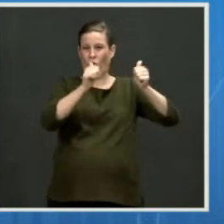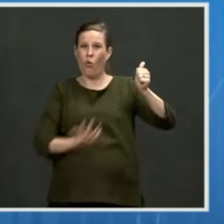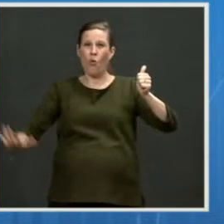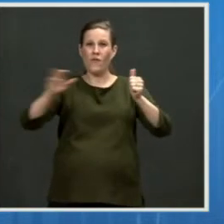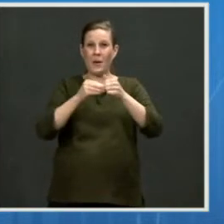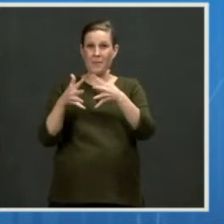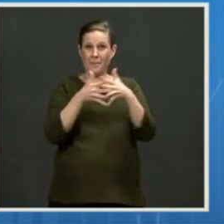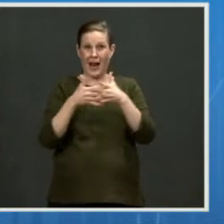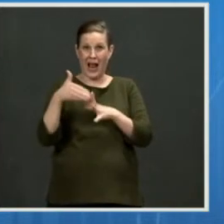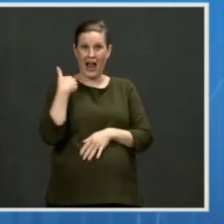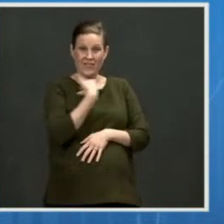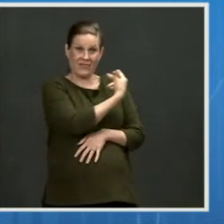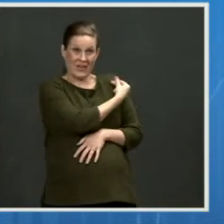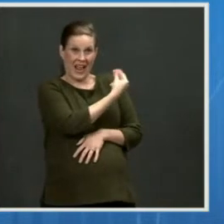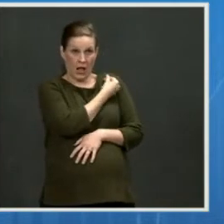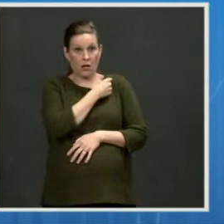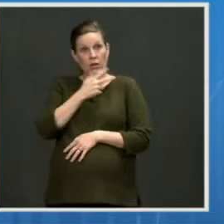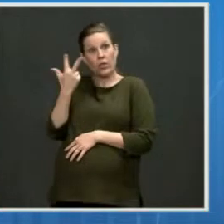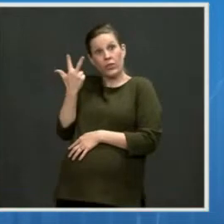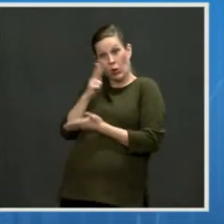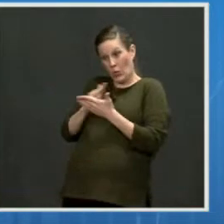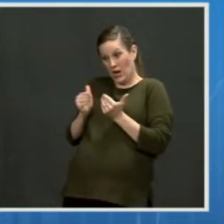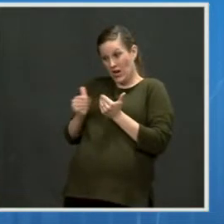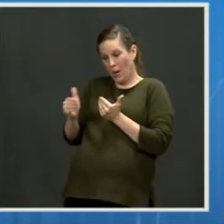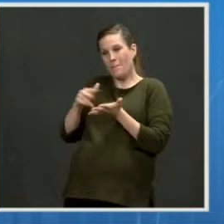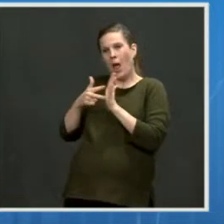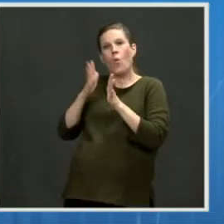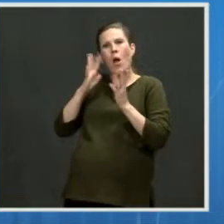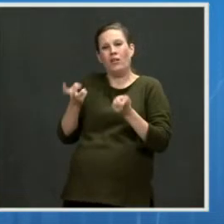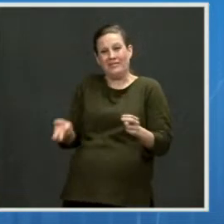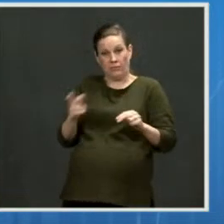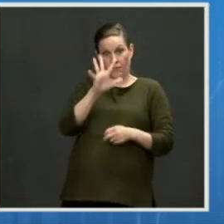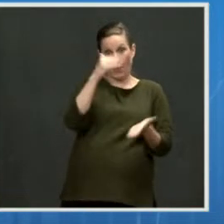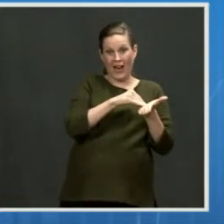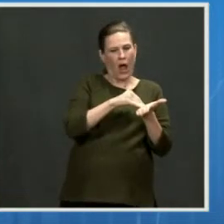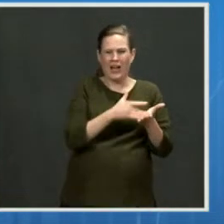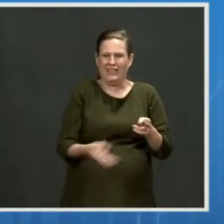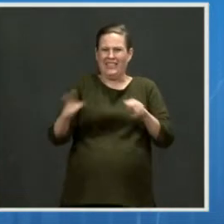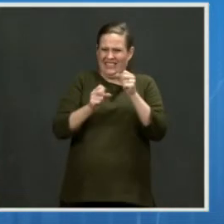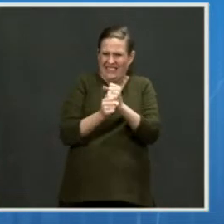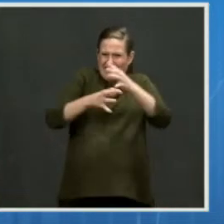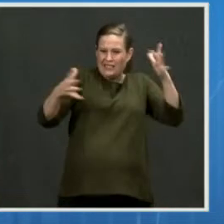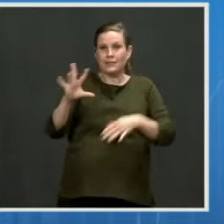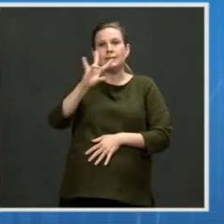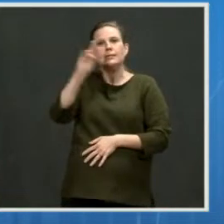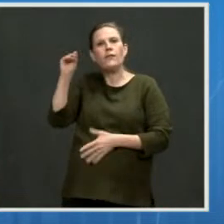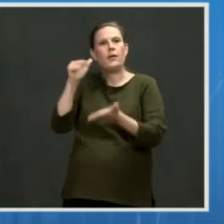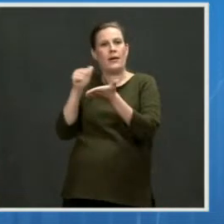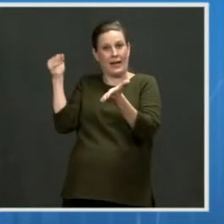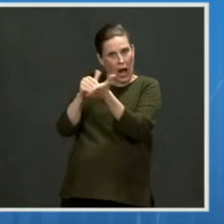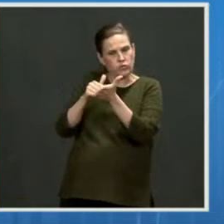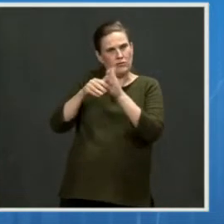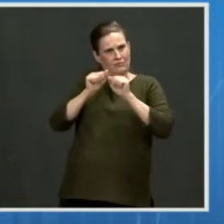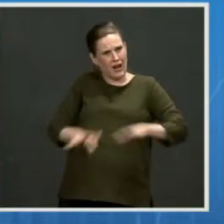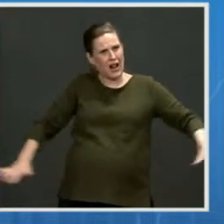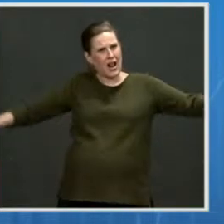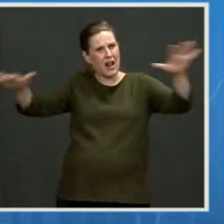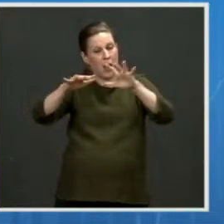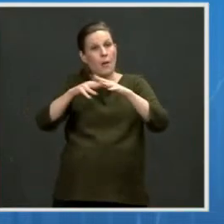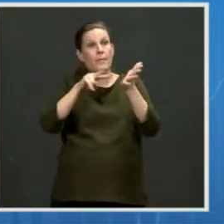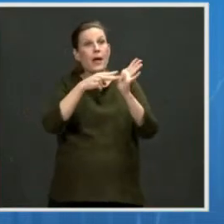about 70,000 locations, as we nearly double the number of pharmacies that are vaccinating Americans.